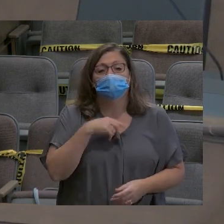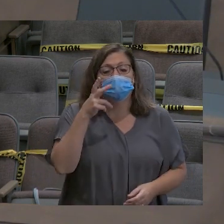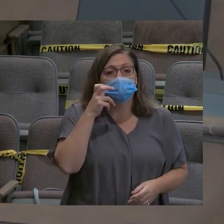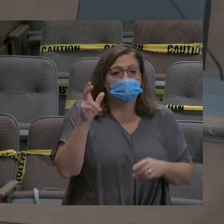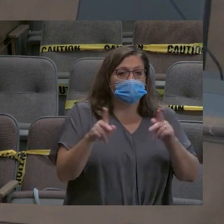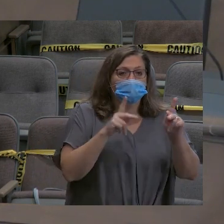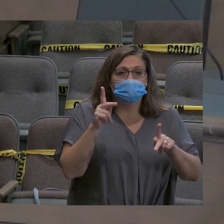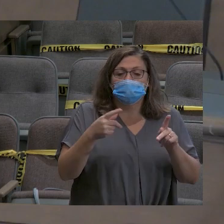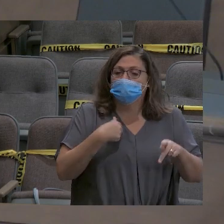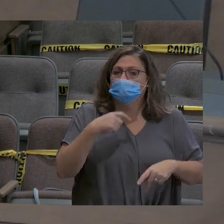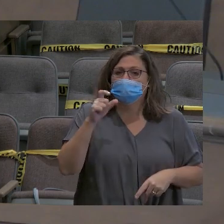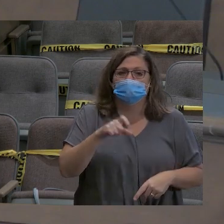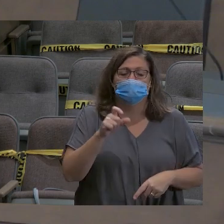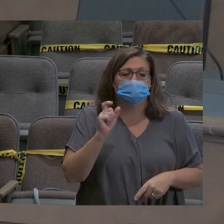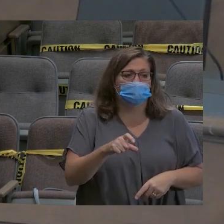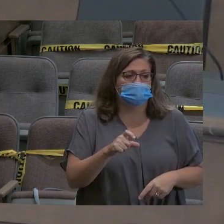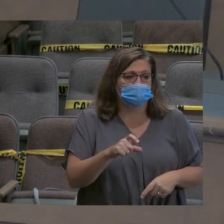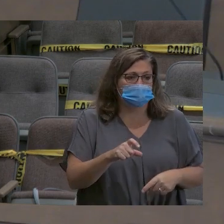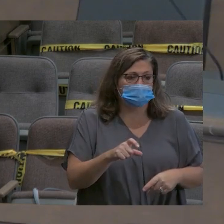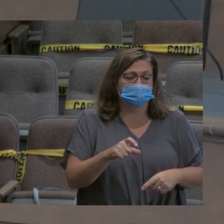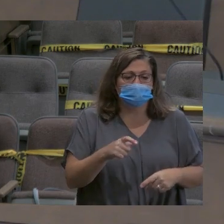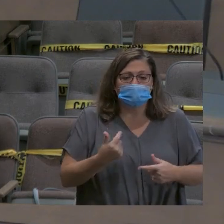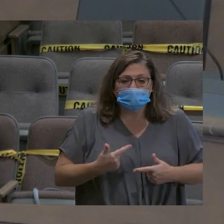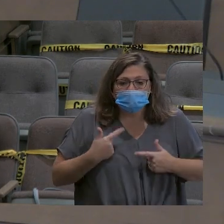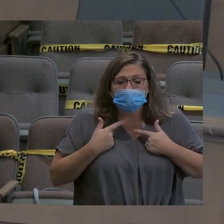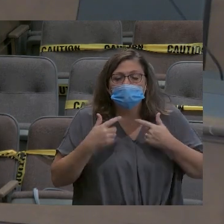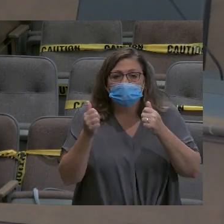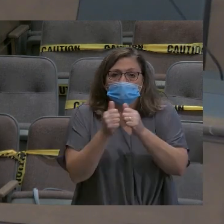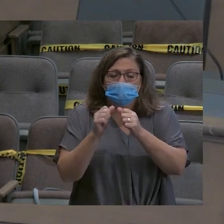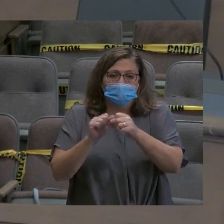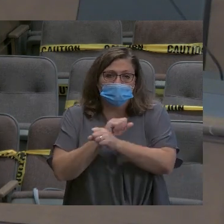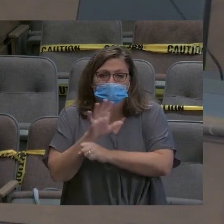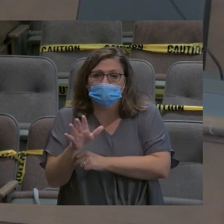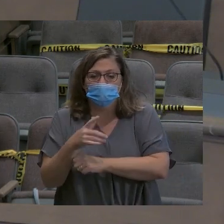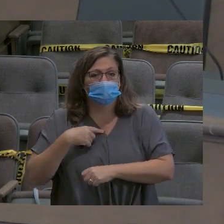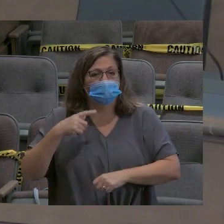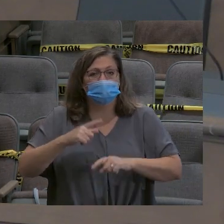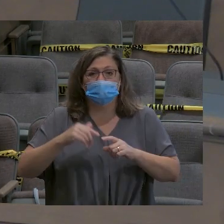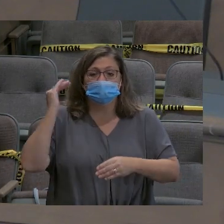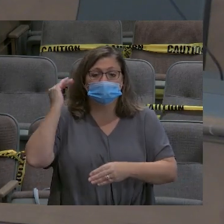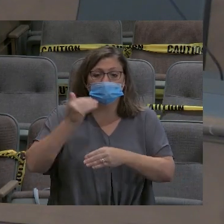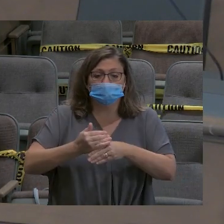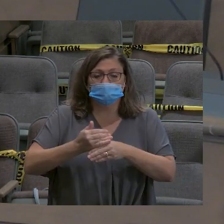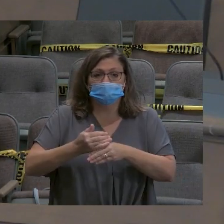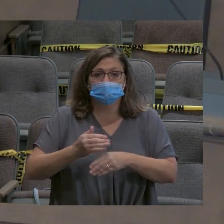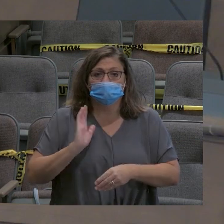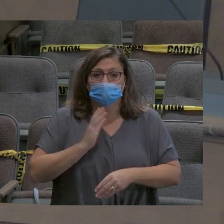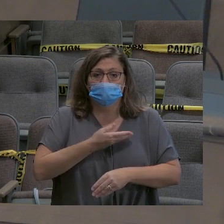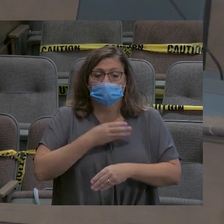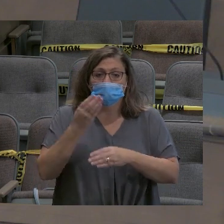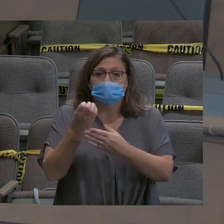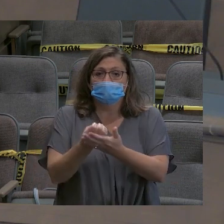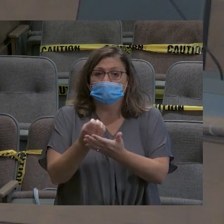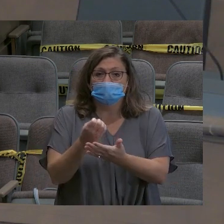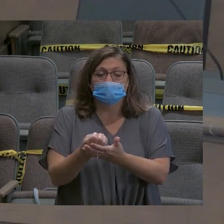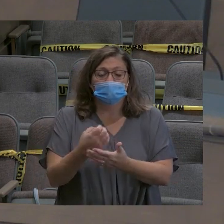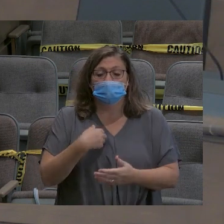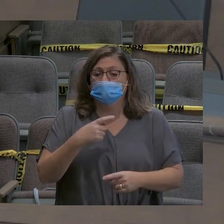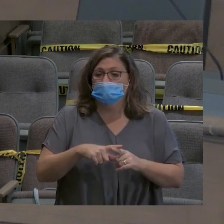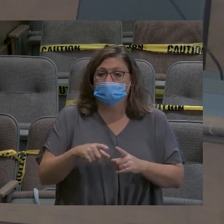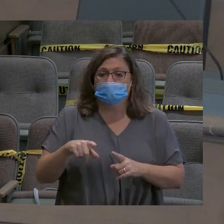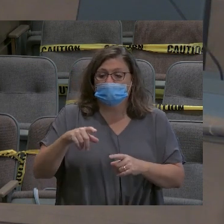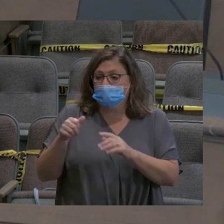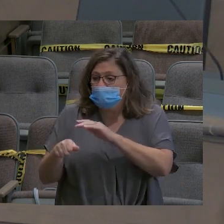about we have to coexist with the virus. We cannot shut down our economy. We cannot shield ourselves in our